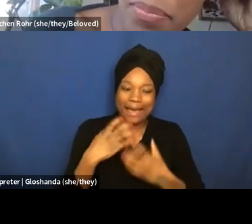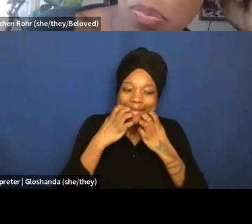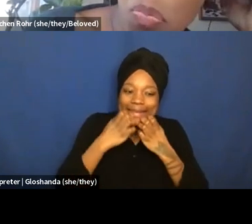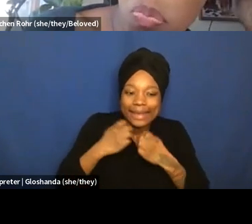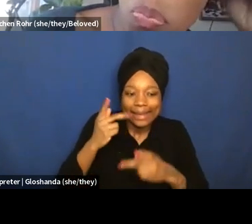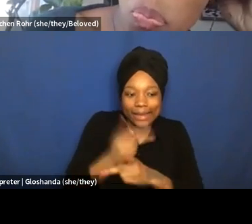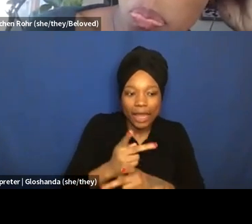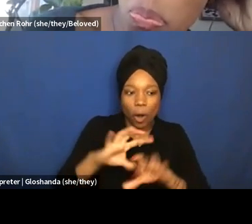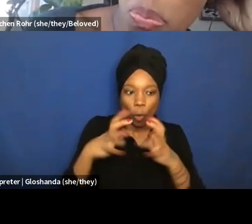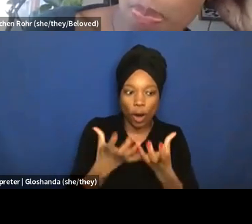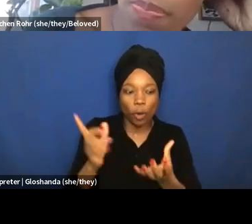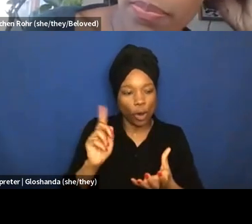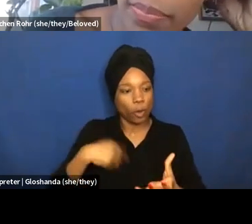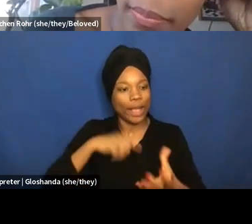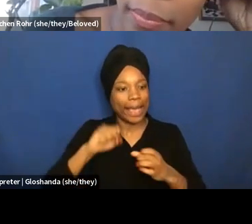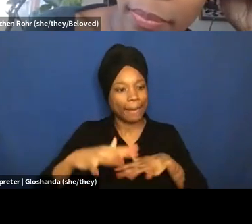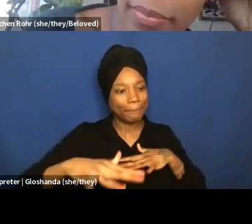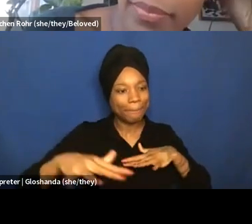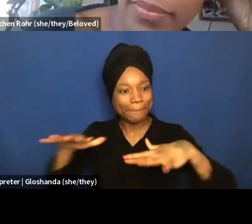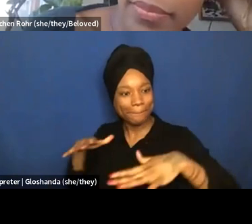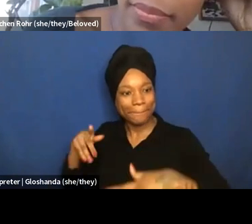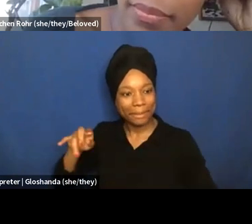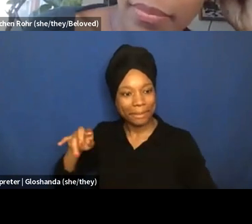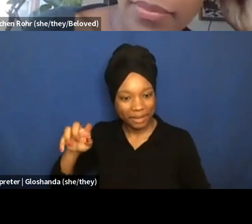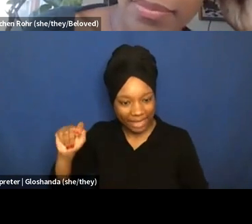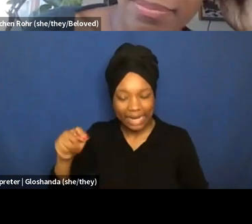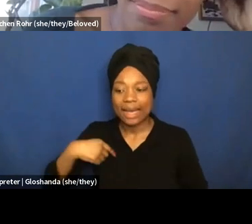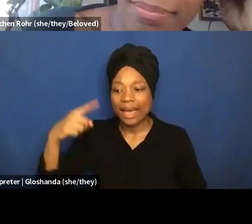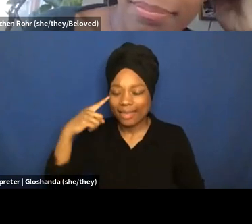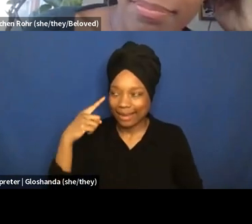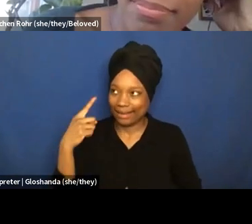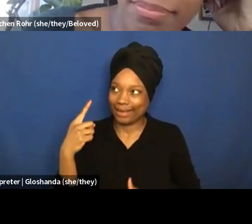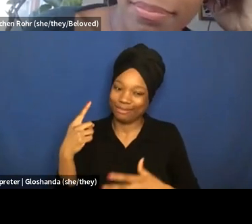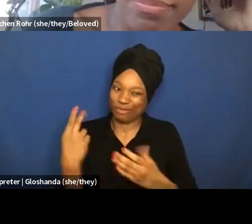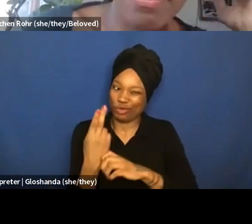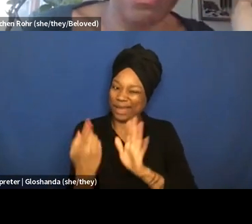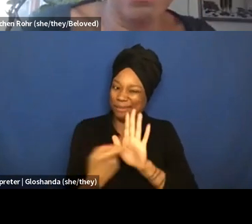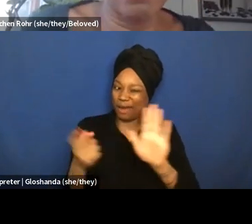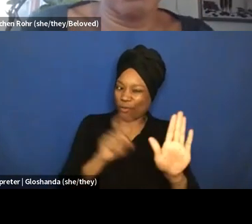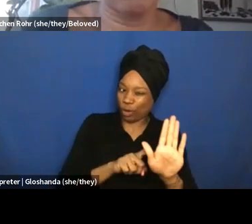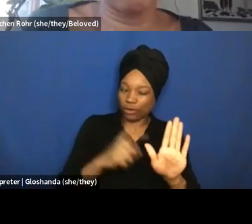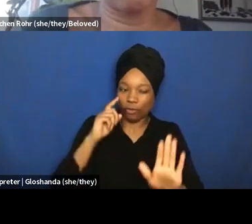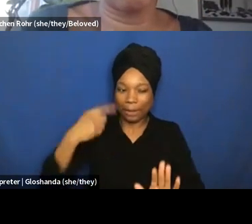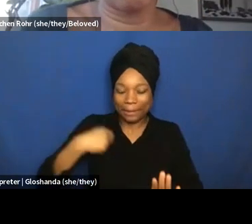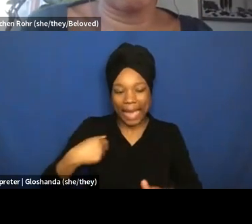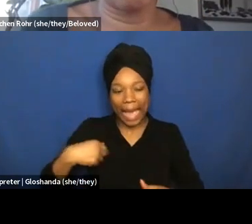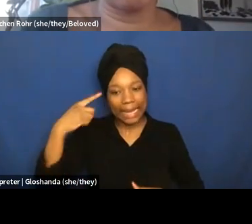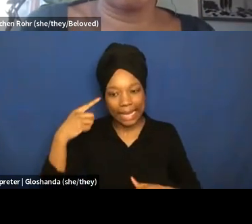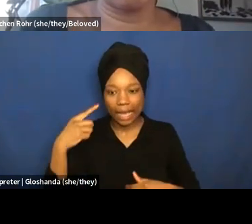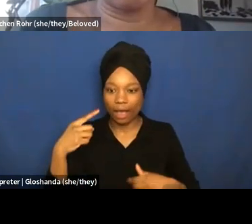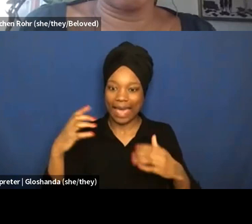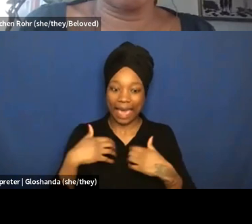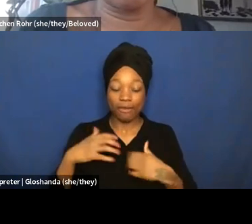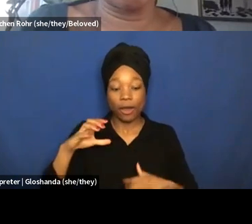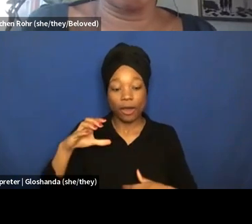also brings in visuals and idea. Again, I think in metaphors a lot. So I think of an accordion where the bellows get smaller